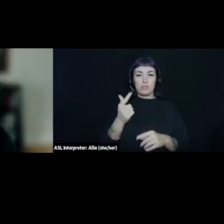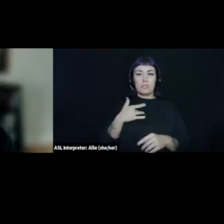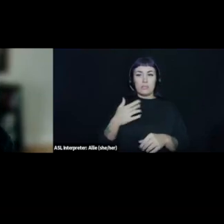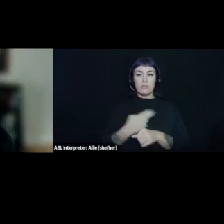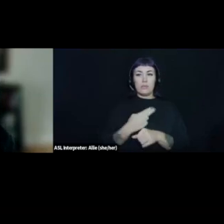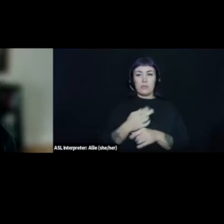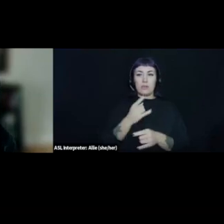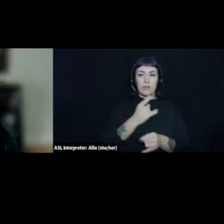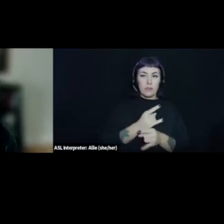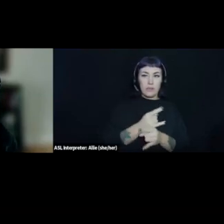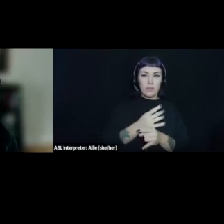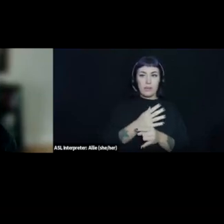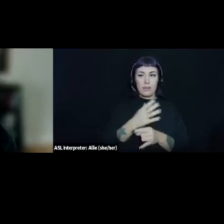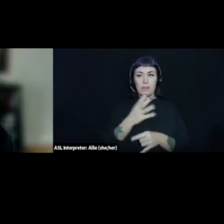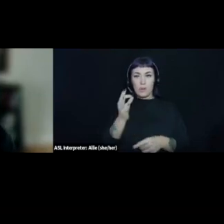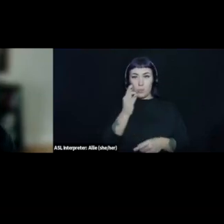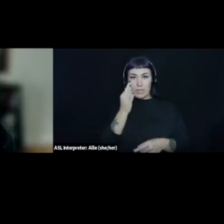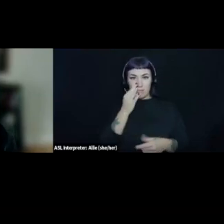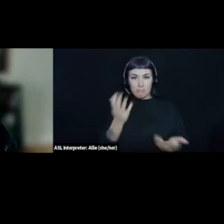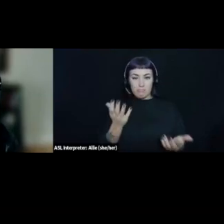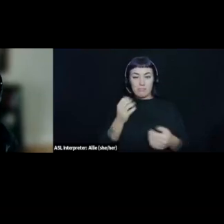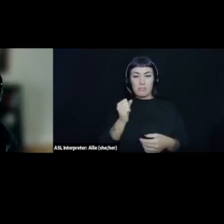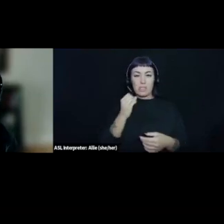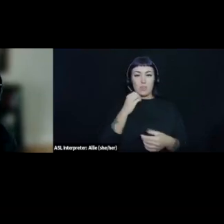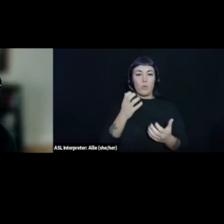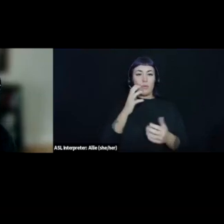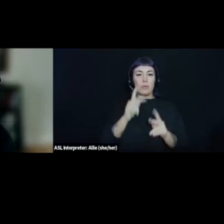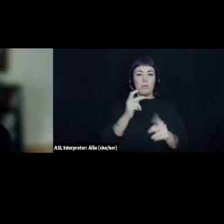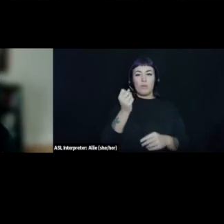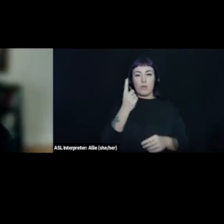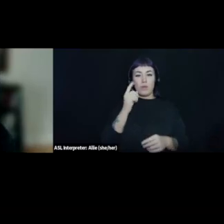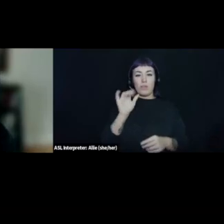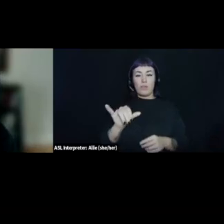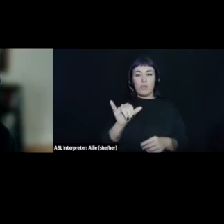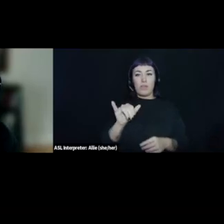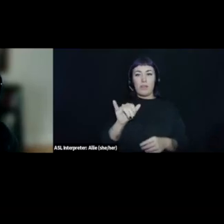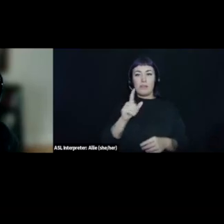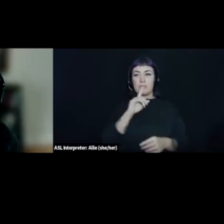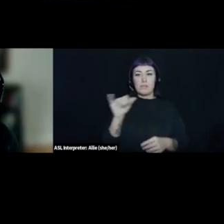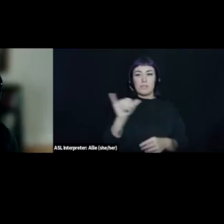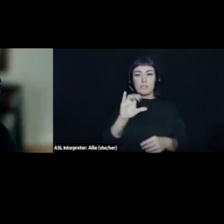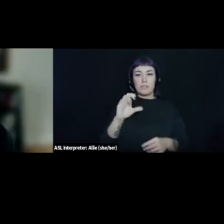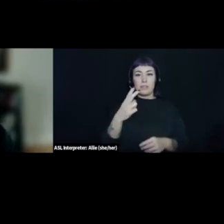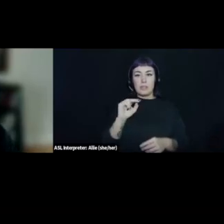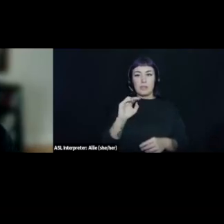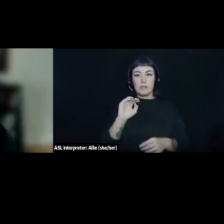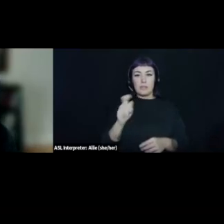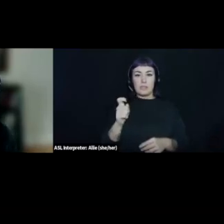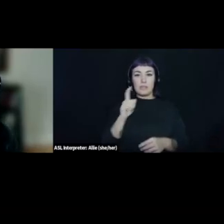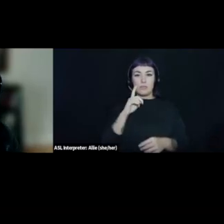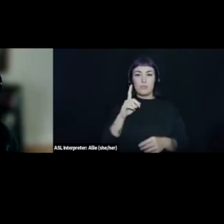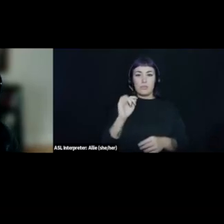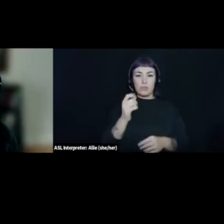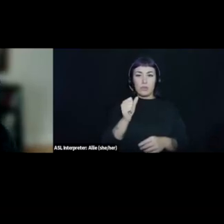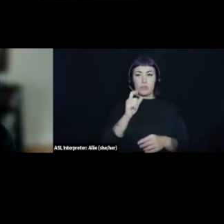are alcohol and weed. So I just want people to understand that it's the same chem sex. You're using drugs